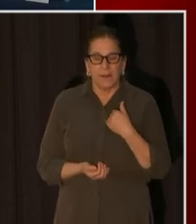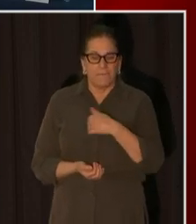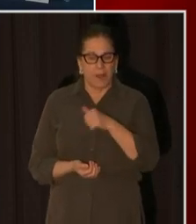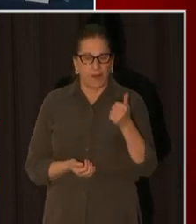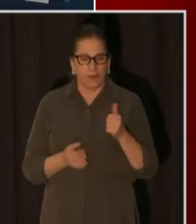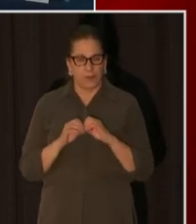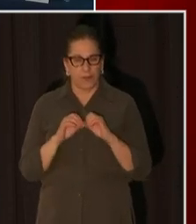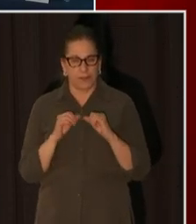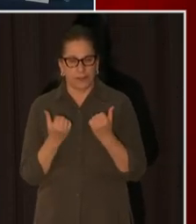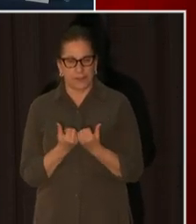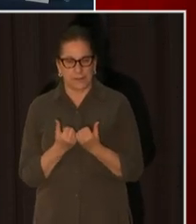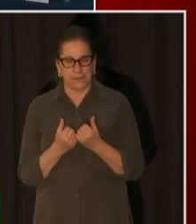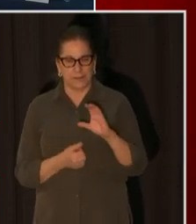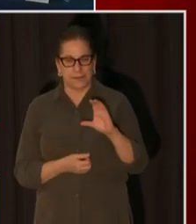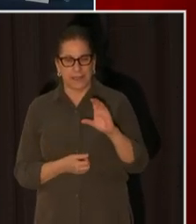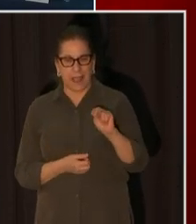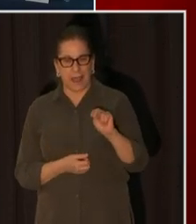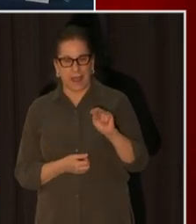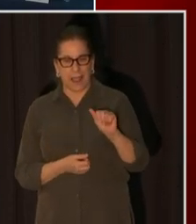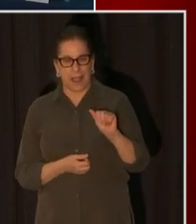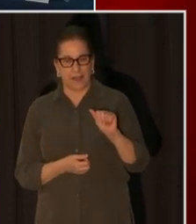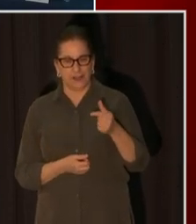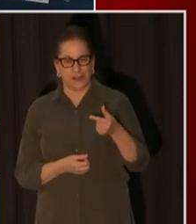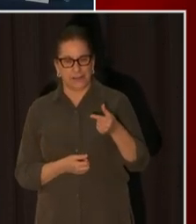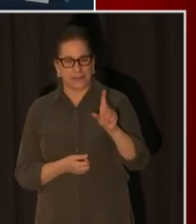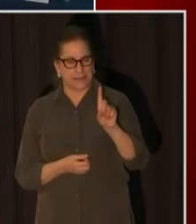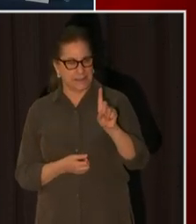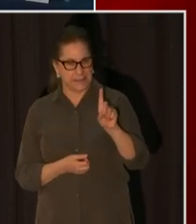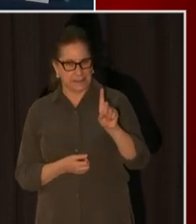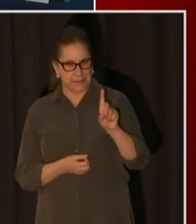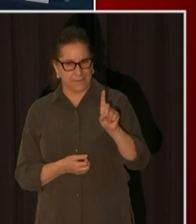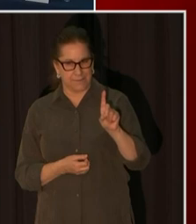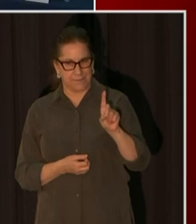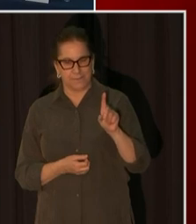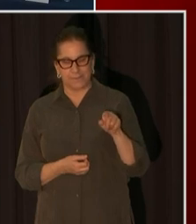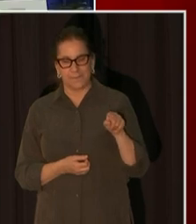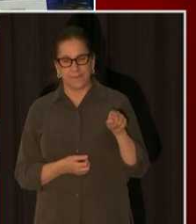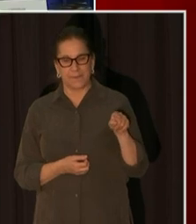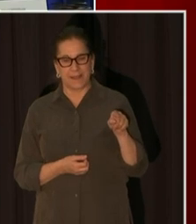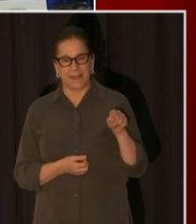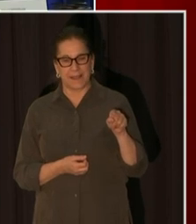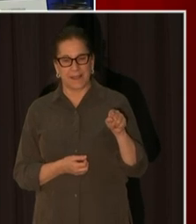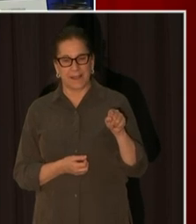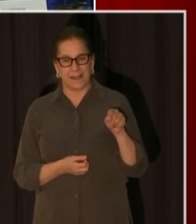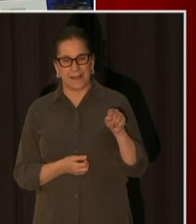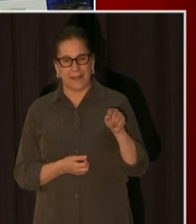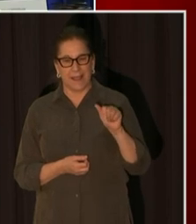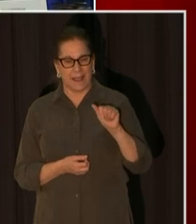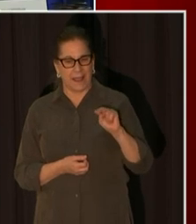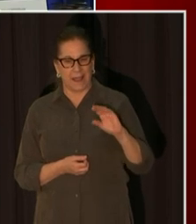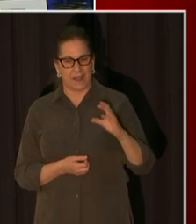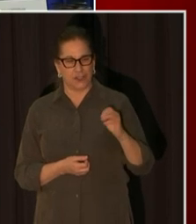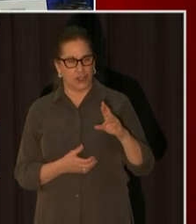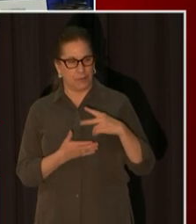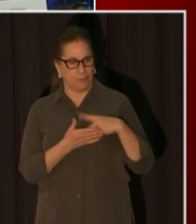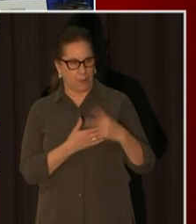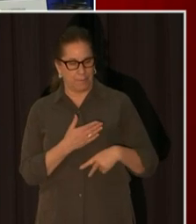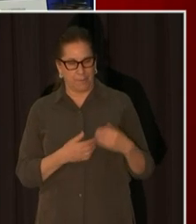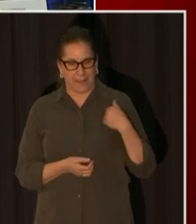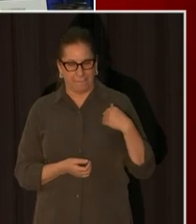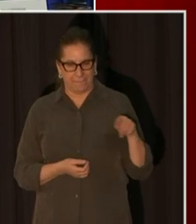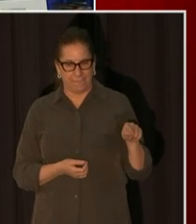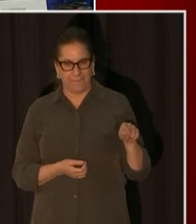in my newsletter that I just sent out, we had a list of a bunch of grants. I know the main streets, the mayor has doubled the number of main streets during her tenure